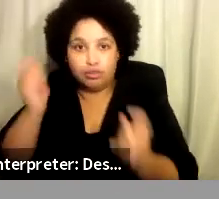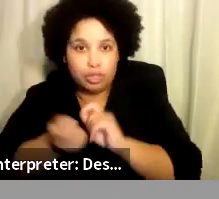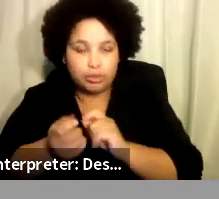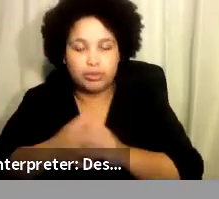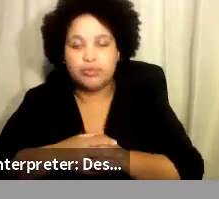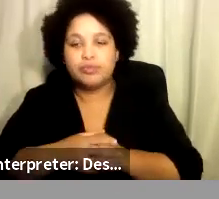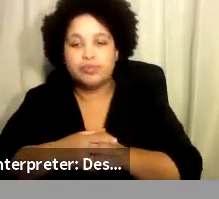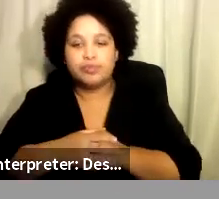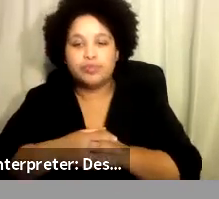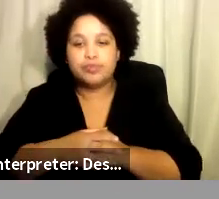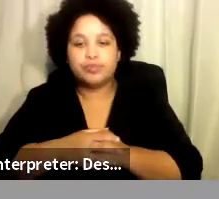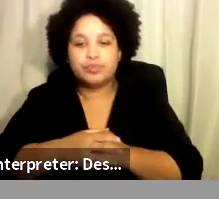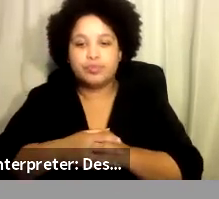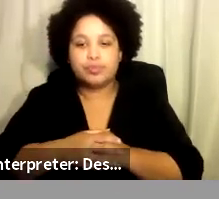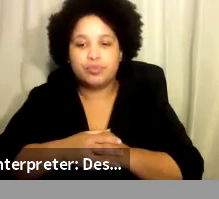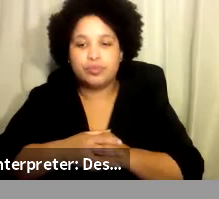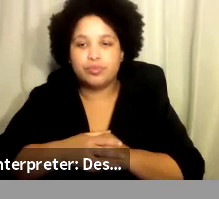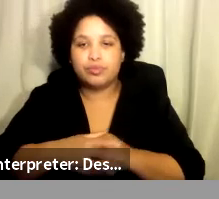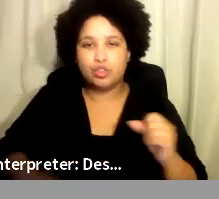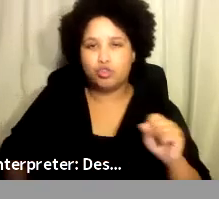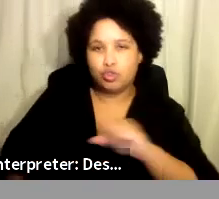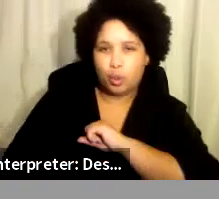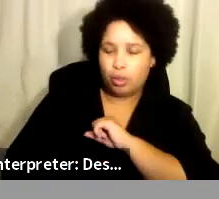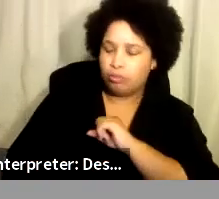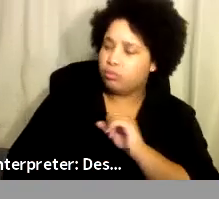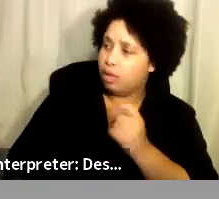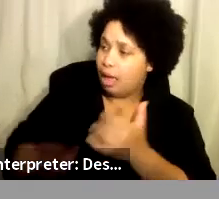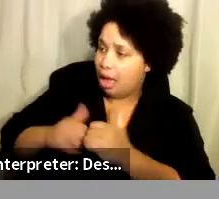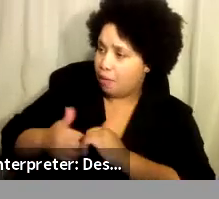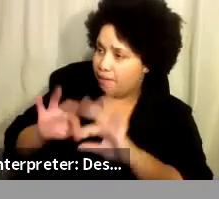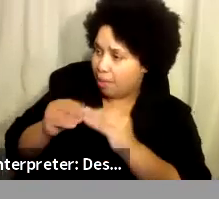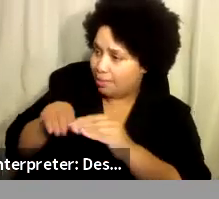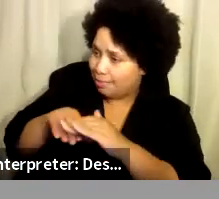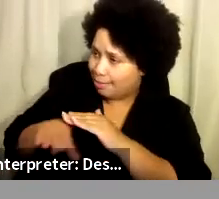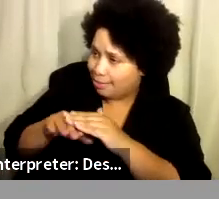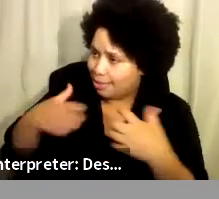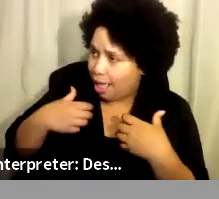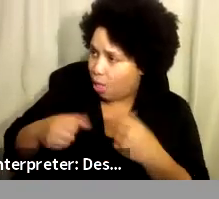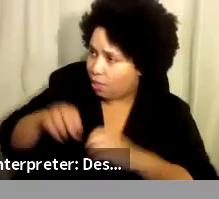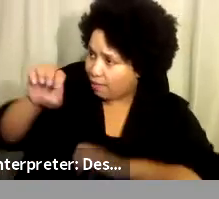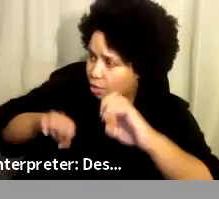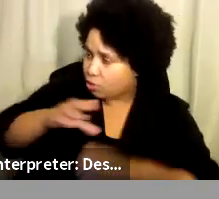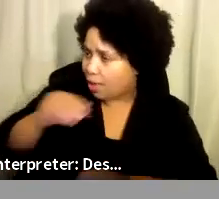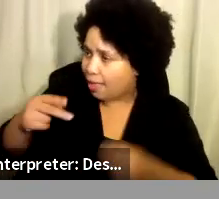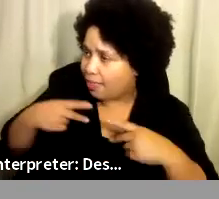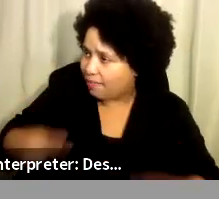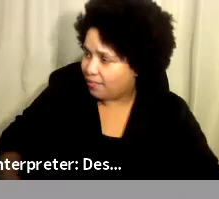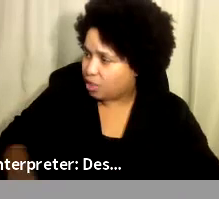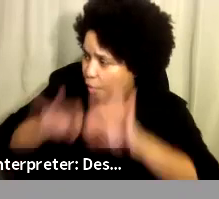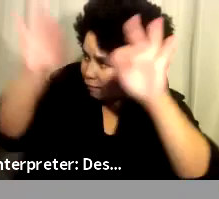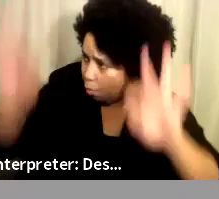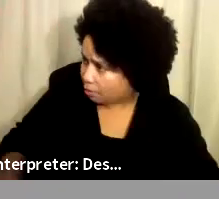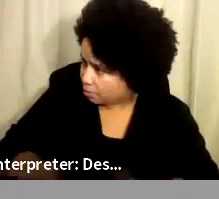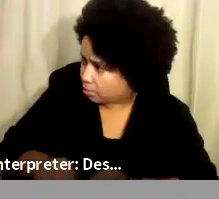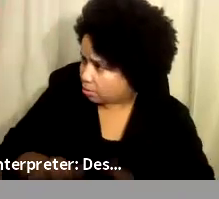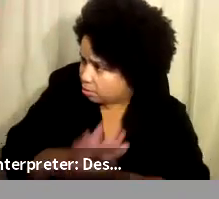There's questions about how can families access the health evaluation and the physical forms. So if